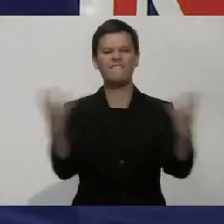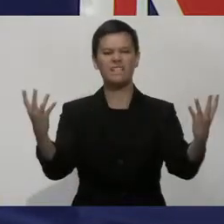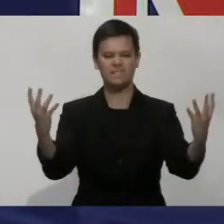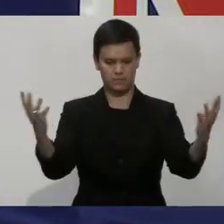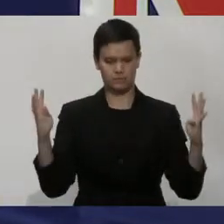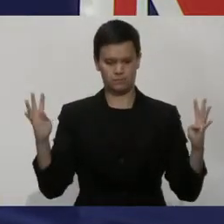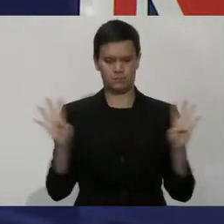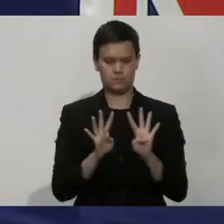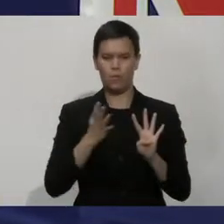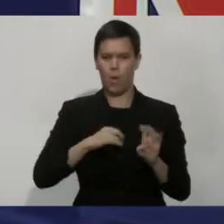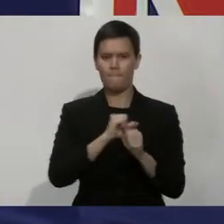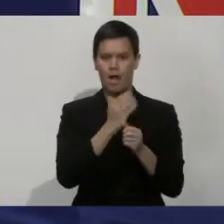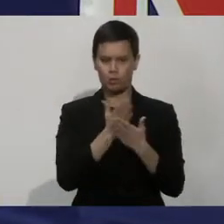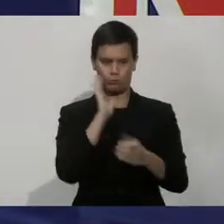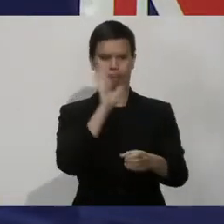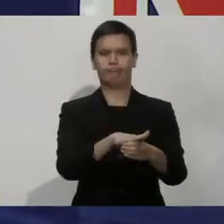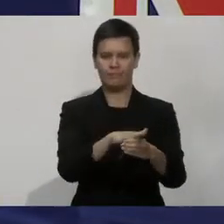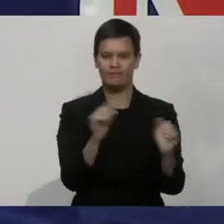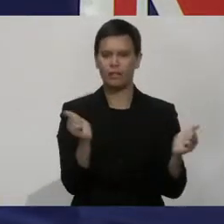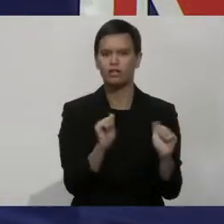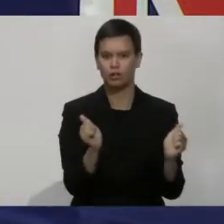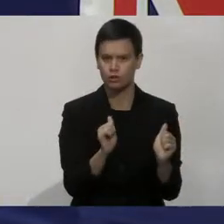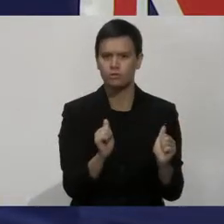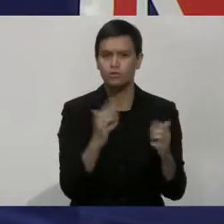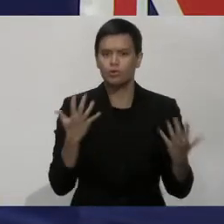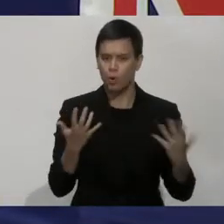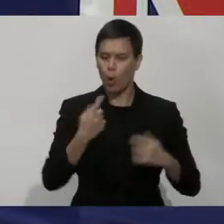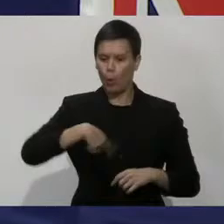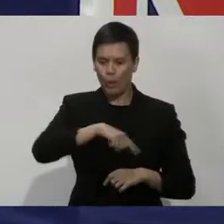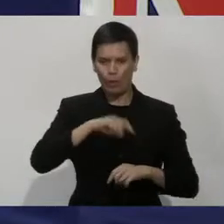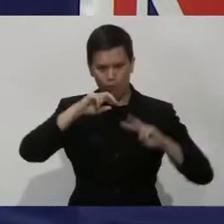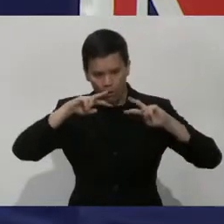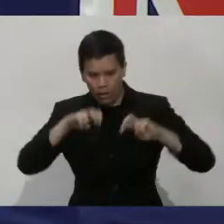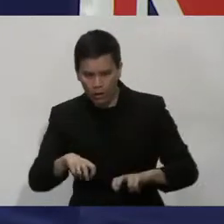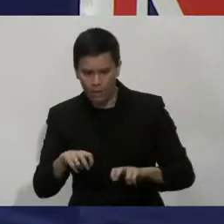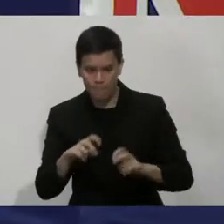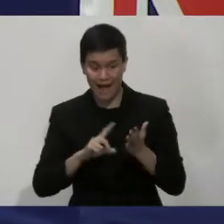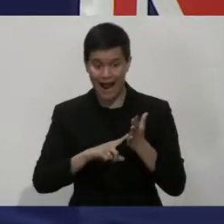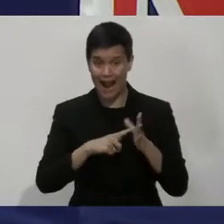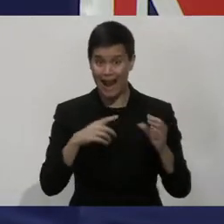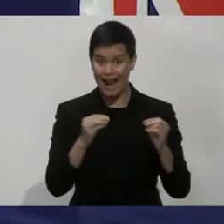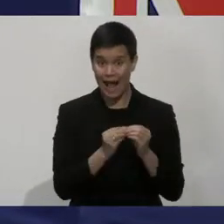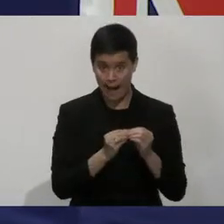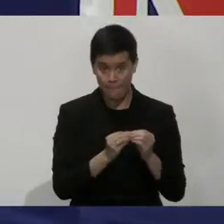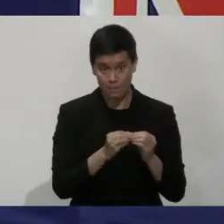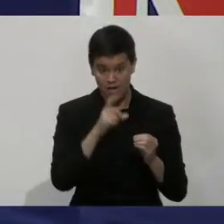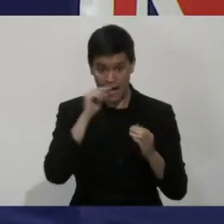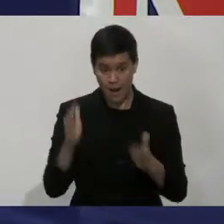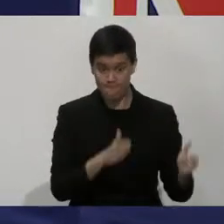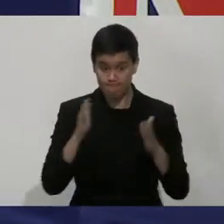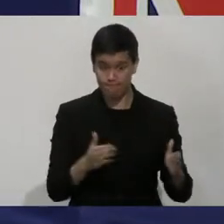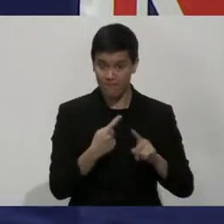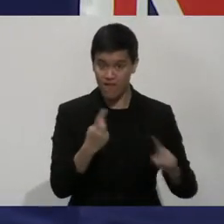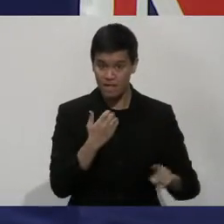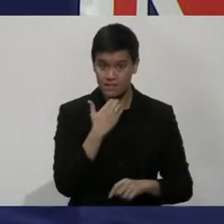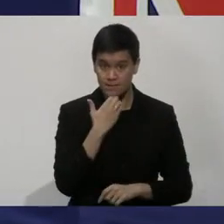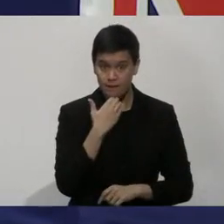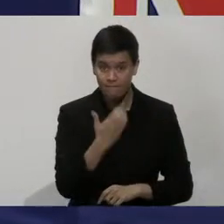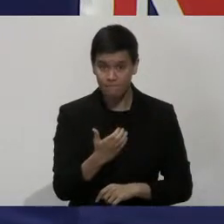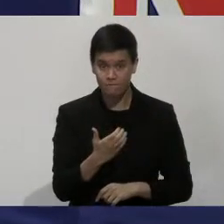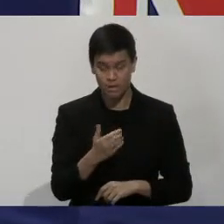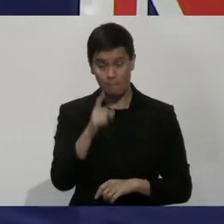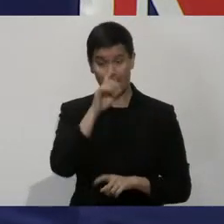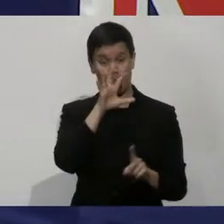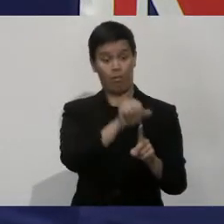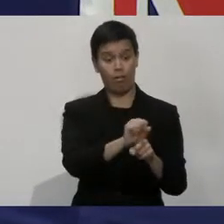information that we have to report to Cabinet is, are we confident in our lab capacity and our contact tracing capacity? And both of those are in